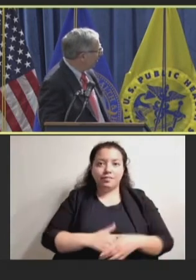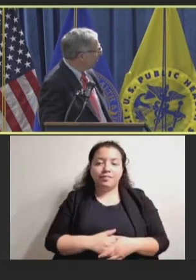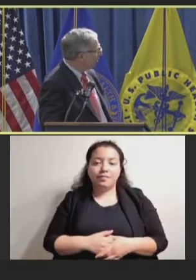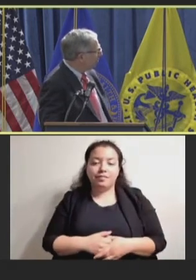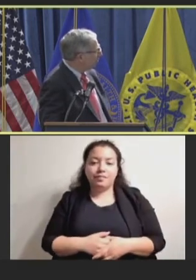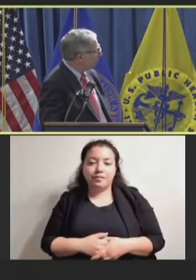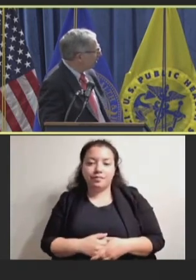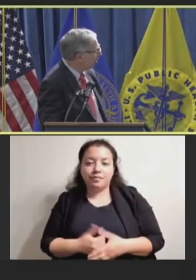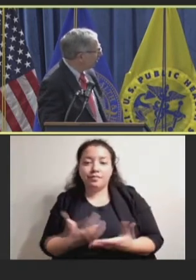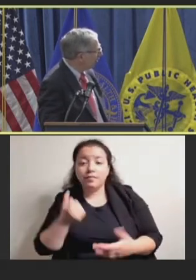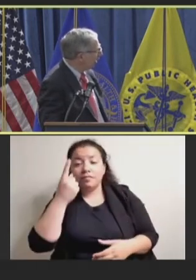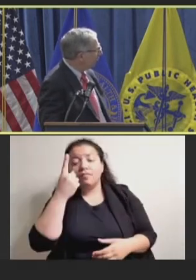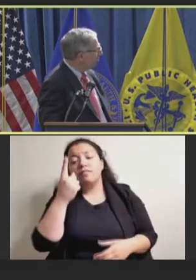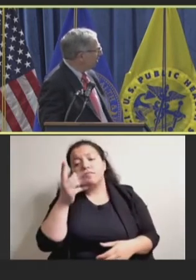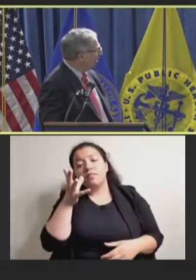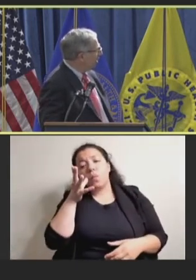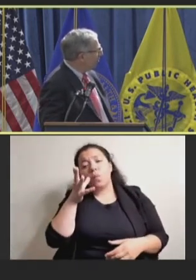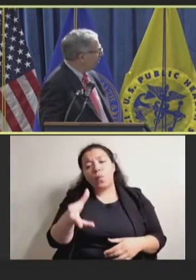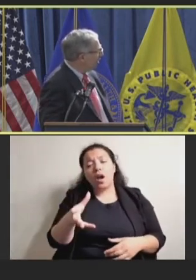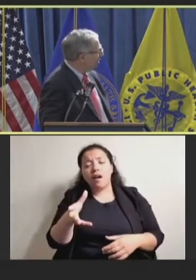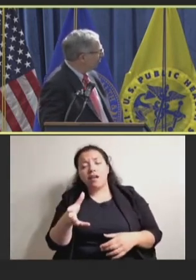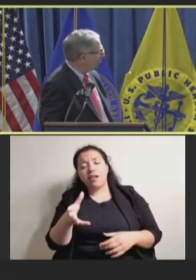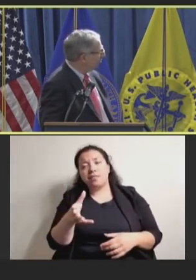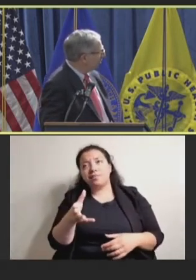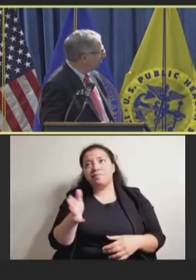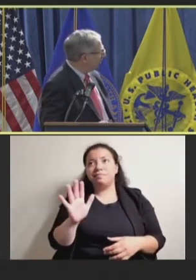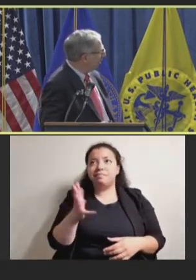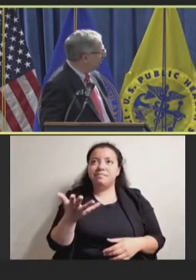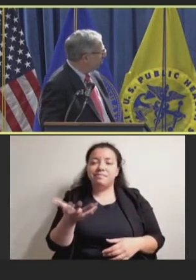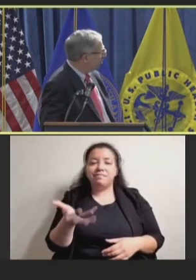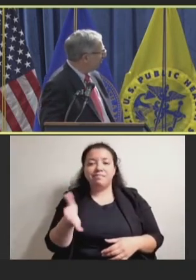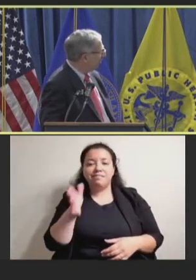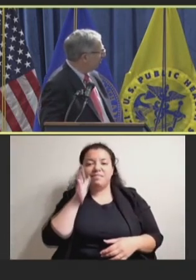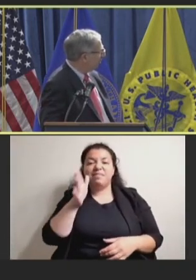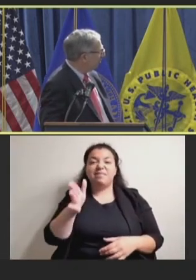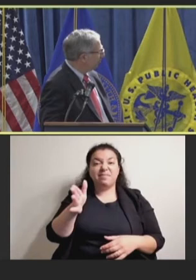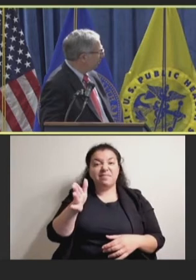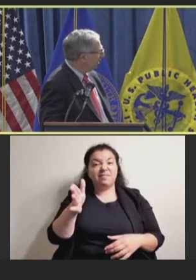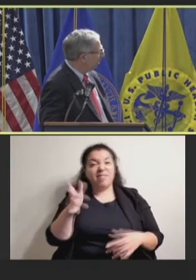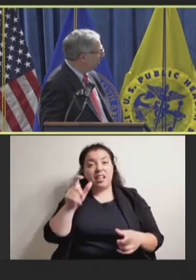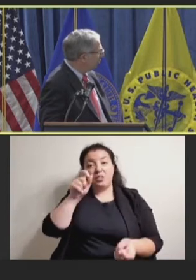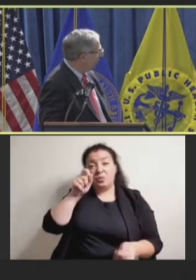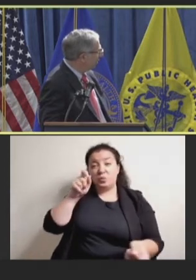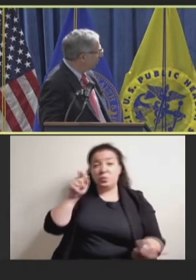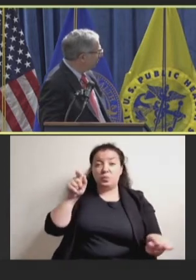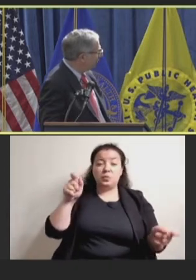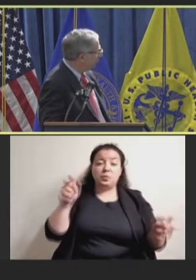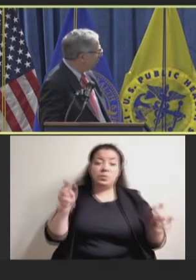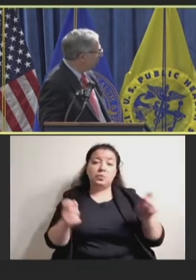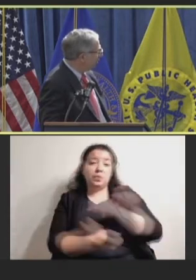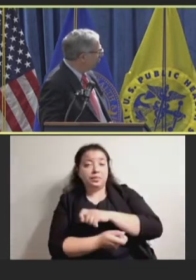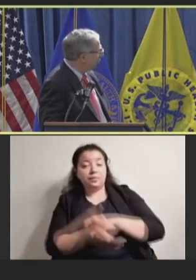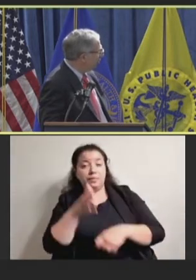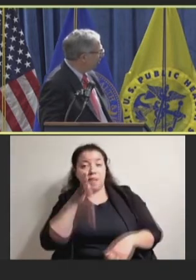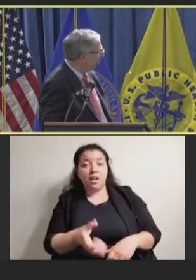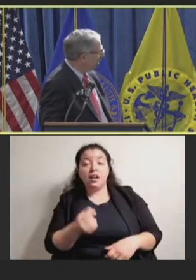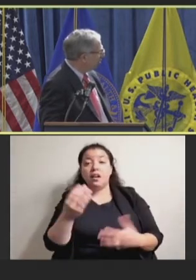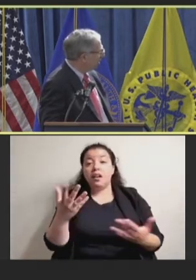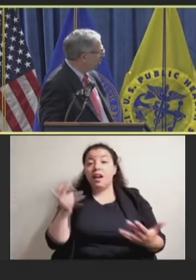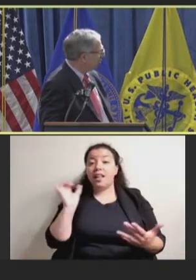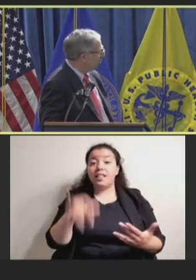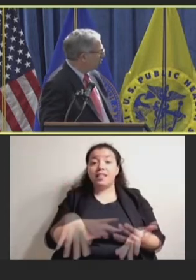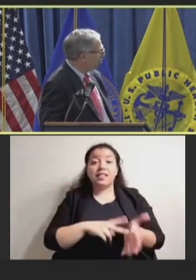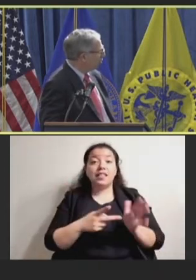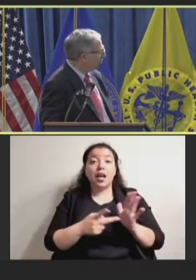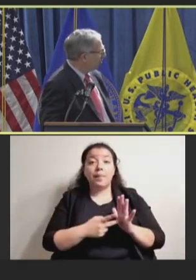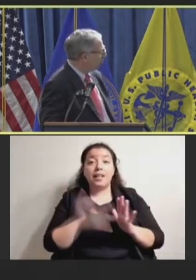And there's going to be there'll have to be a sort of a paradigm shift. And this paradigm shift is really moving the balance of power